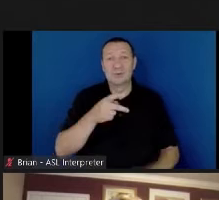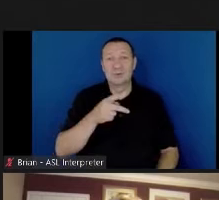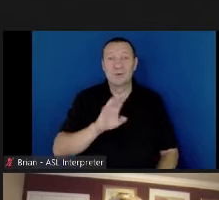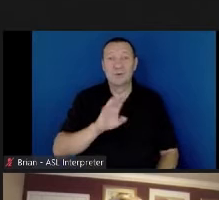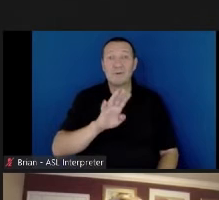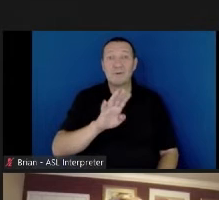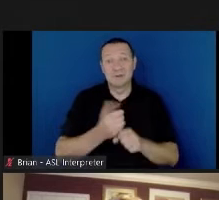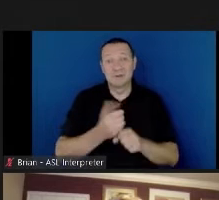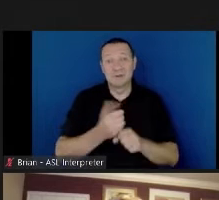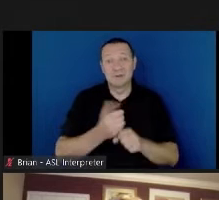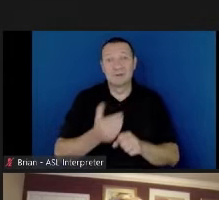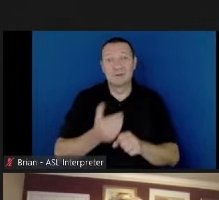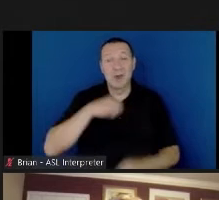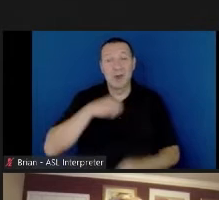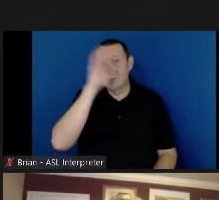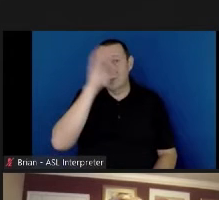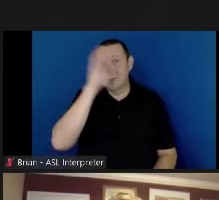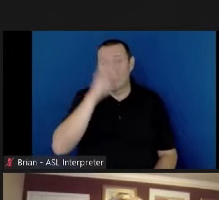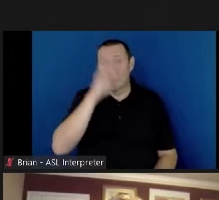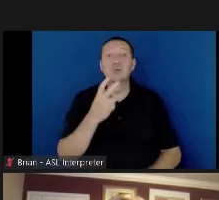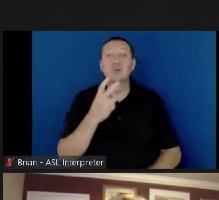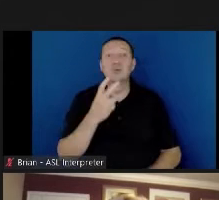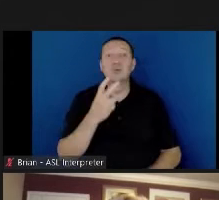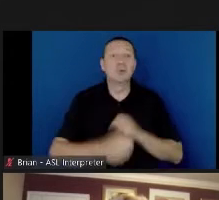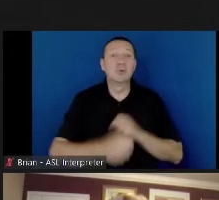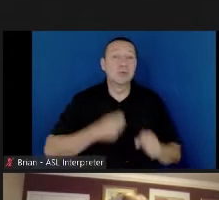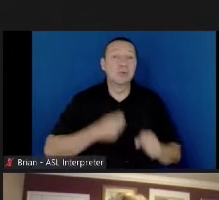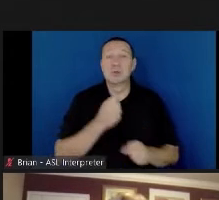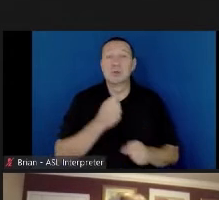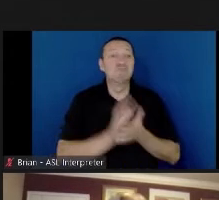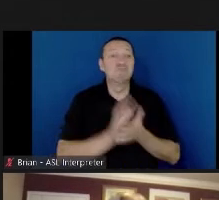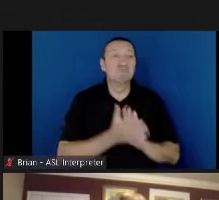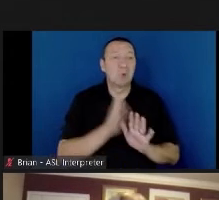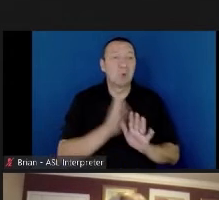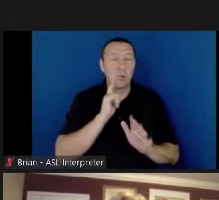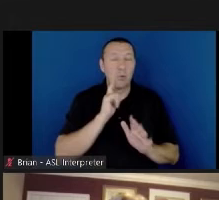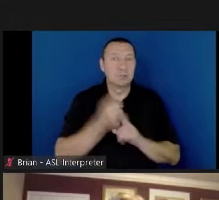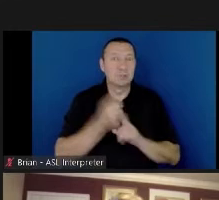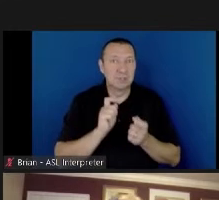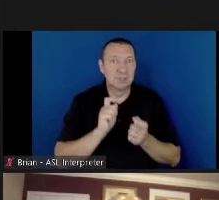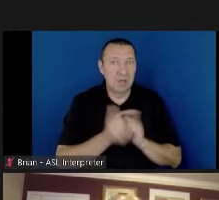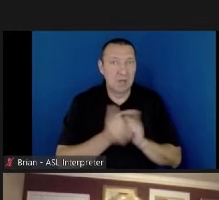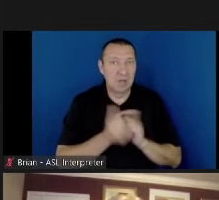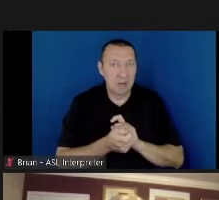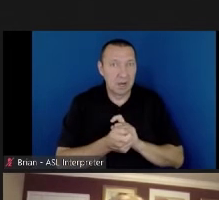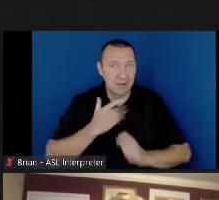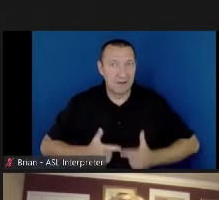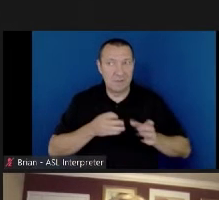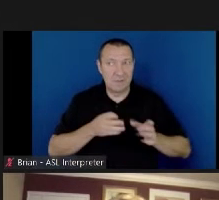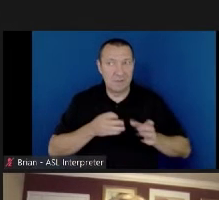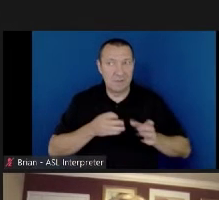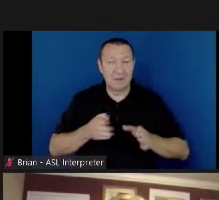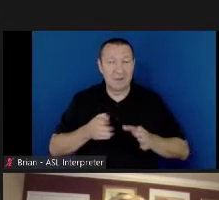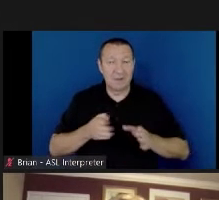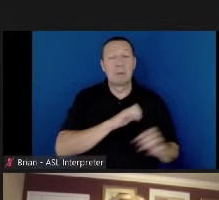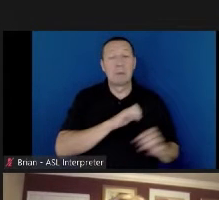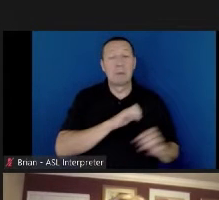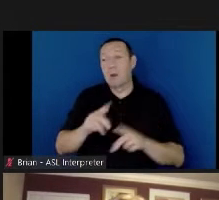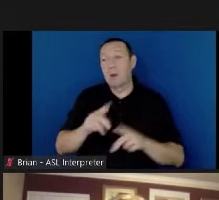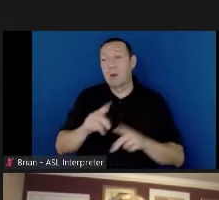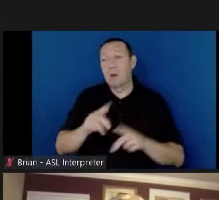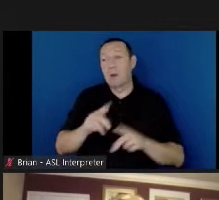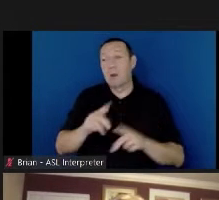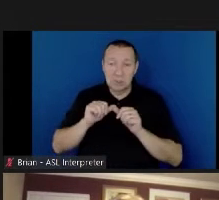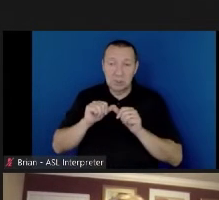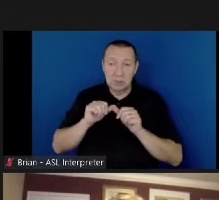totally unaware that this 2-year experience was going to completely change my life plans. Instead of returning home to continue studies in